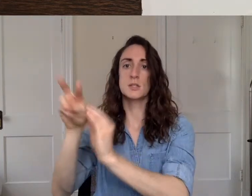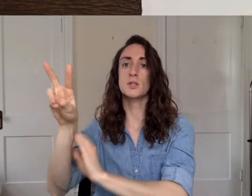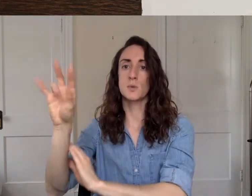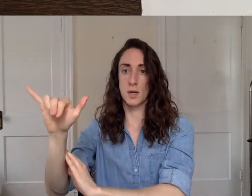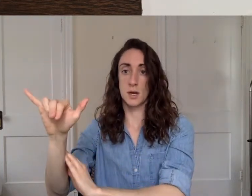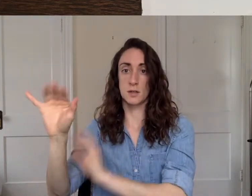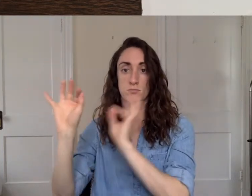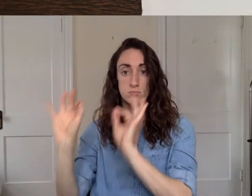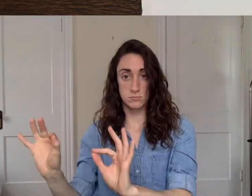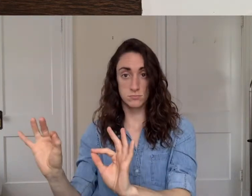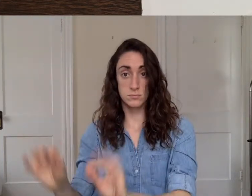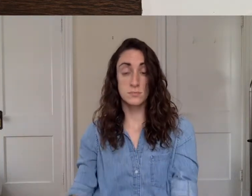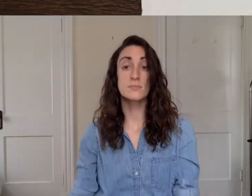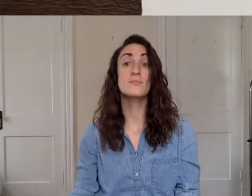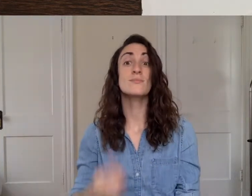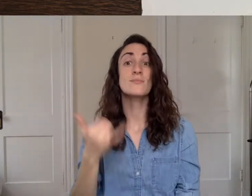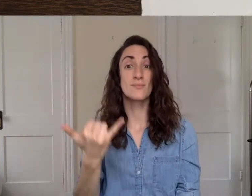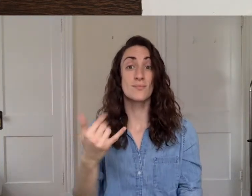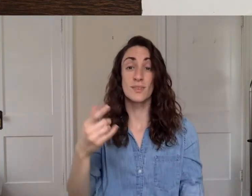2y.